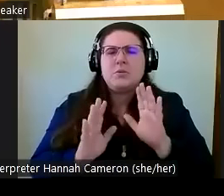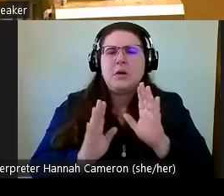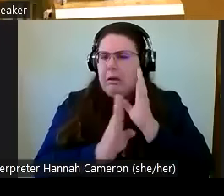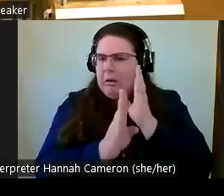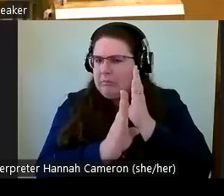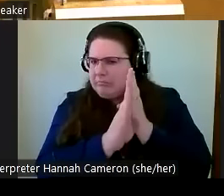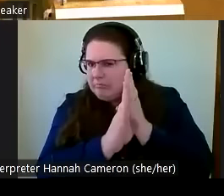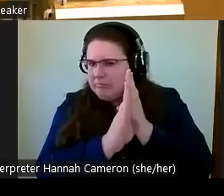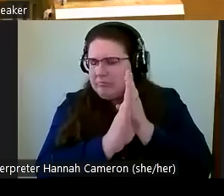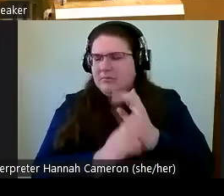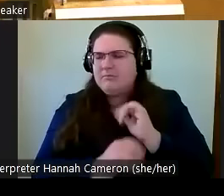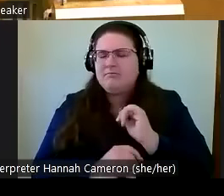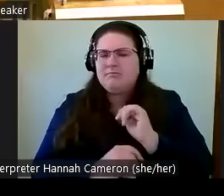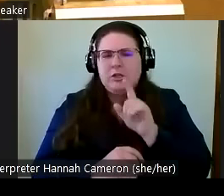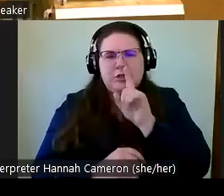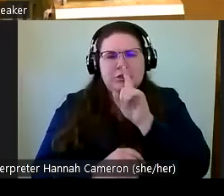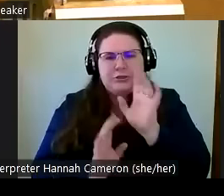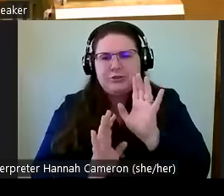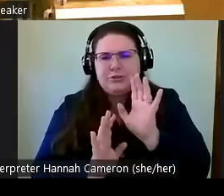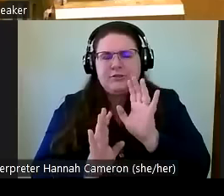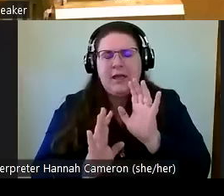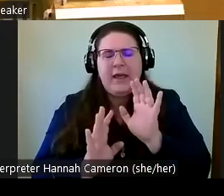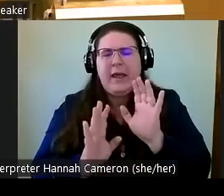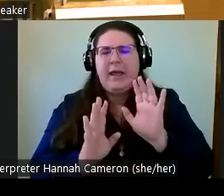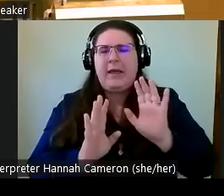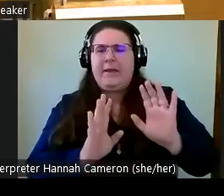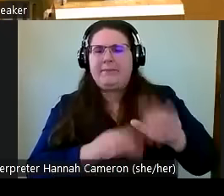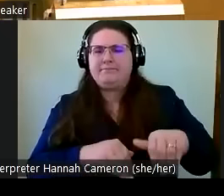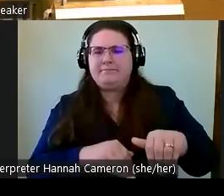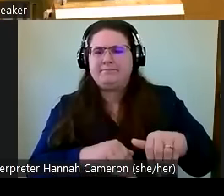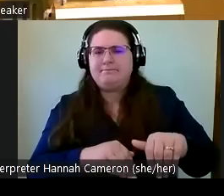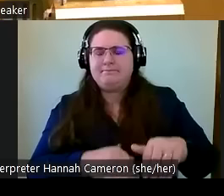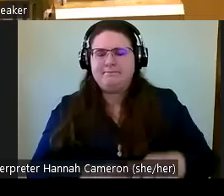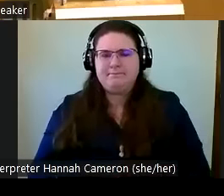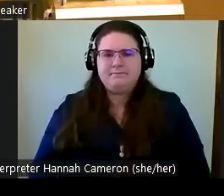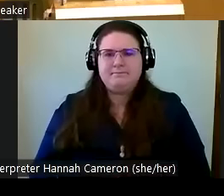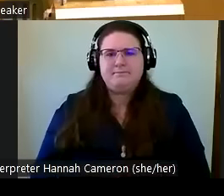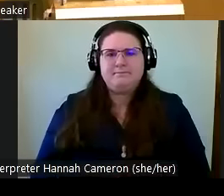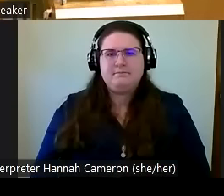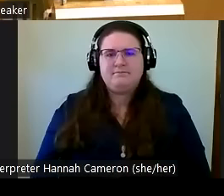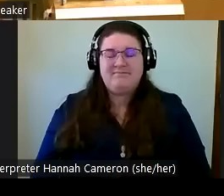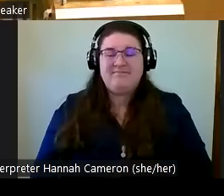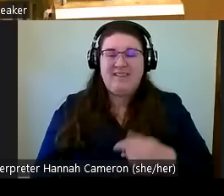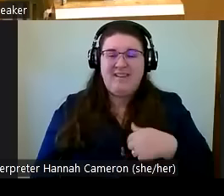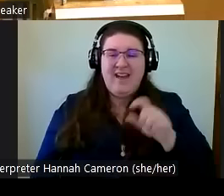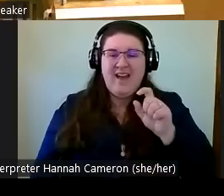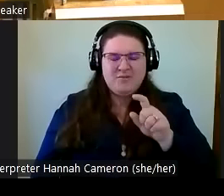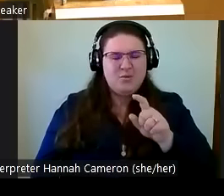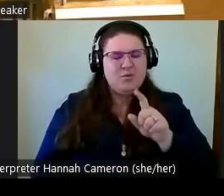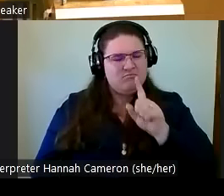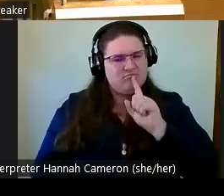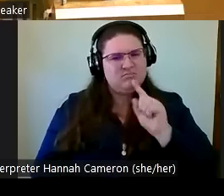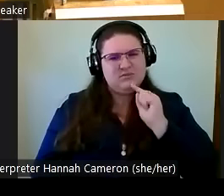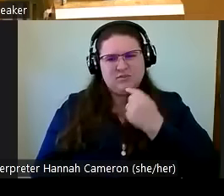going on. So it really took a sort of force of will and sitting down with